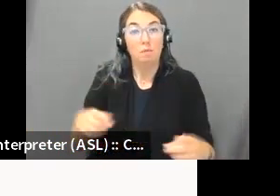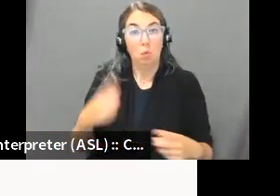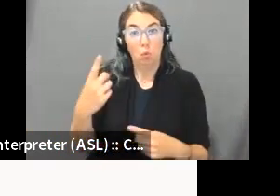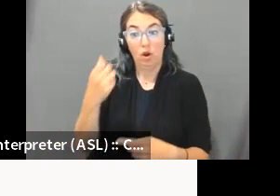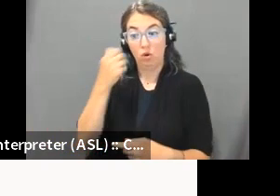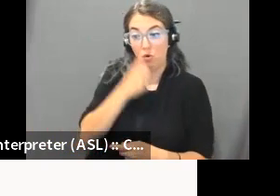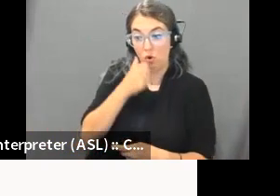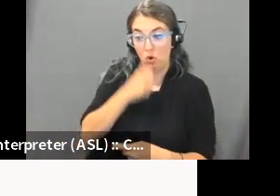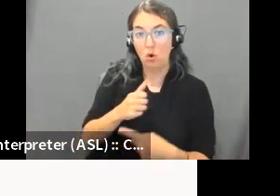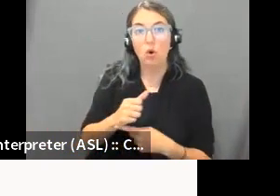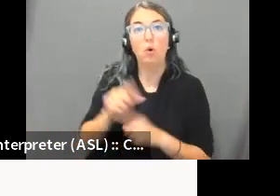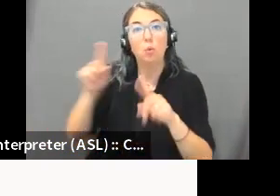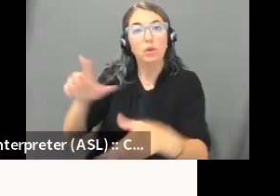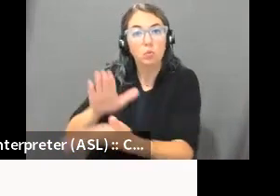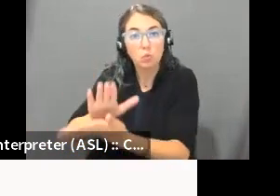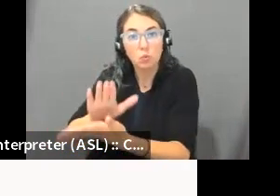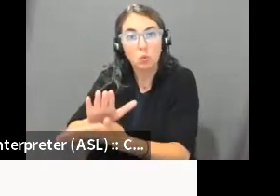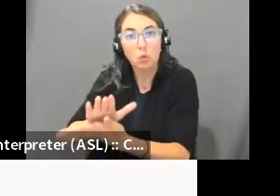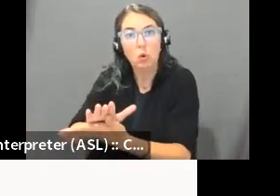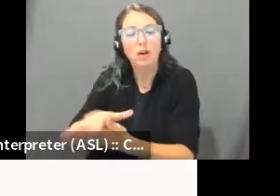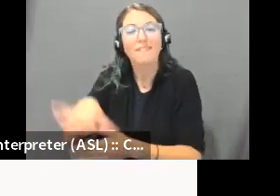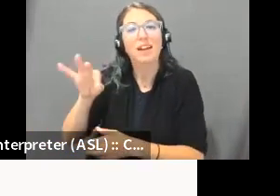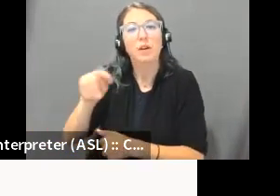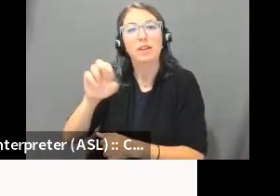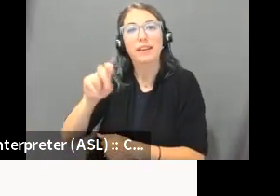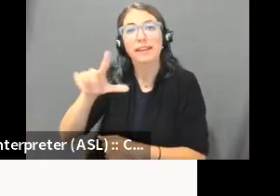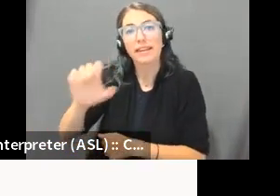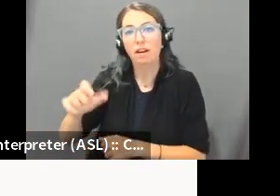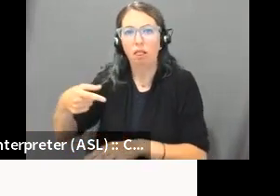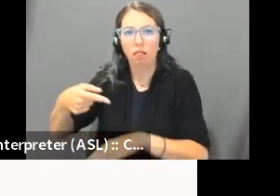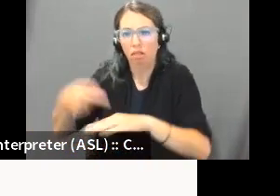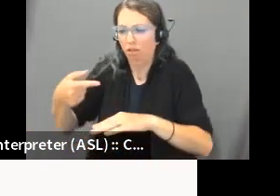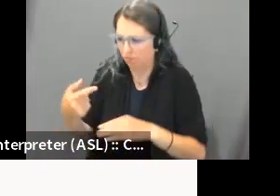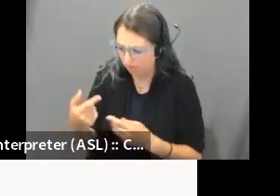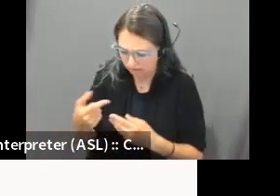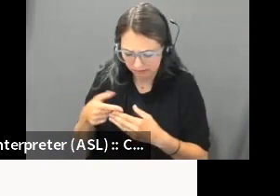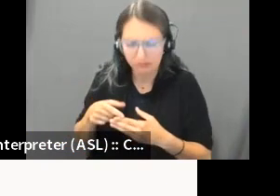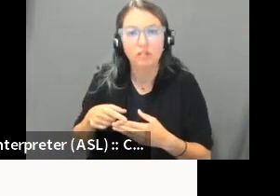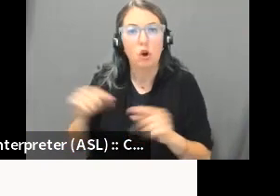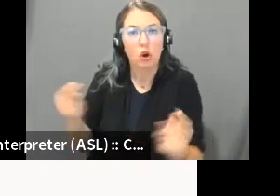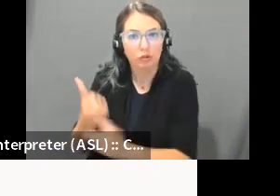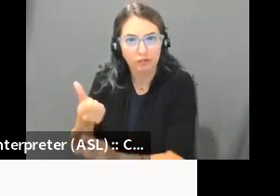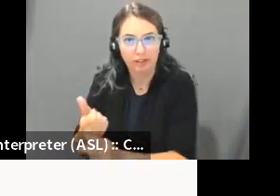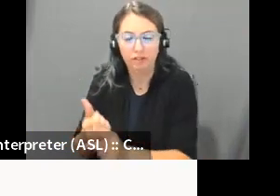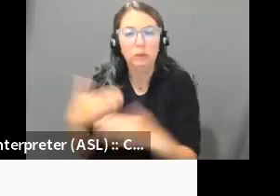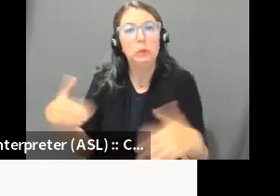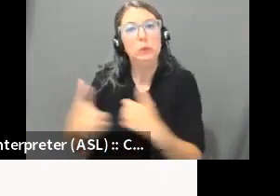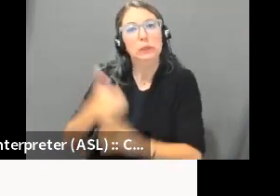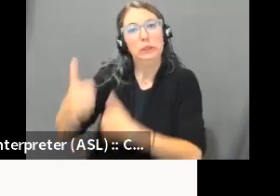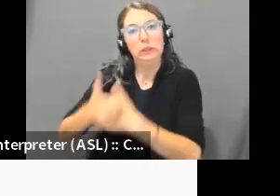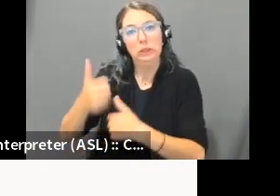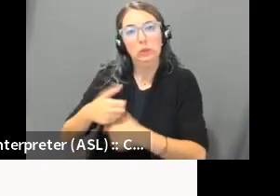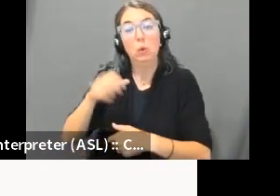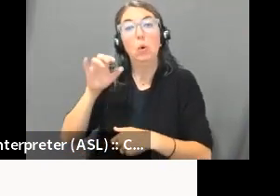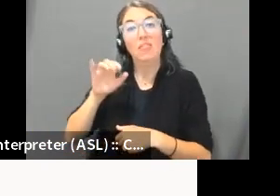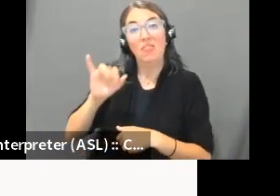the students at the school came together to advocate for needle safety and to raise awareness and shine a light on a broader